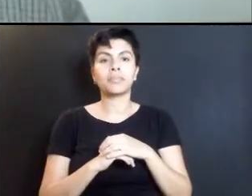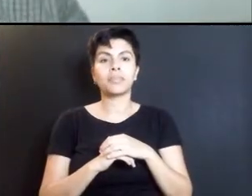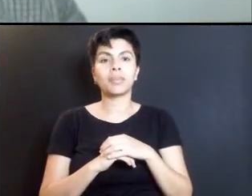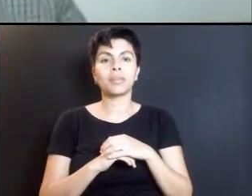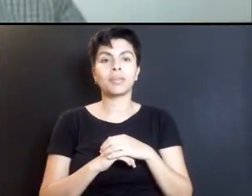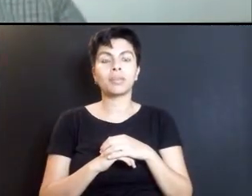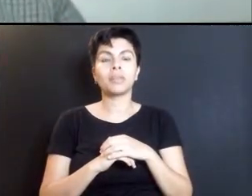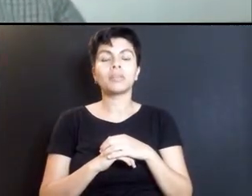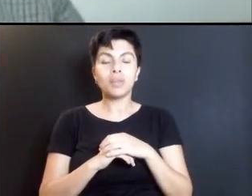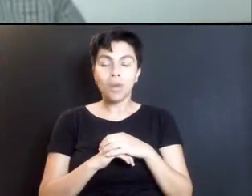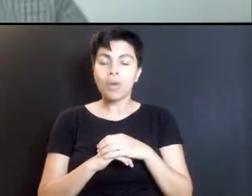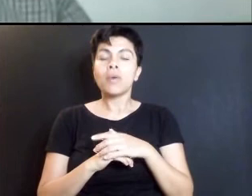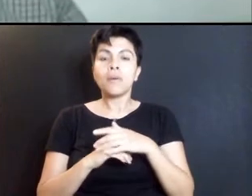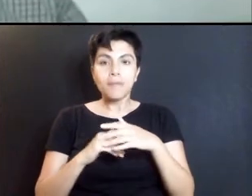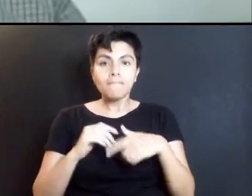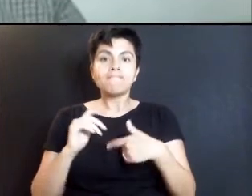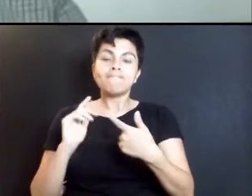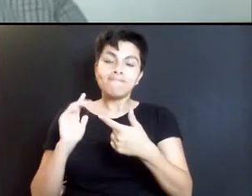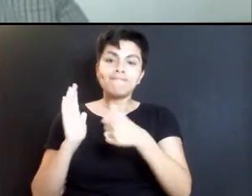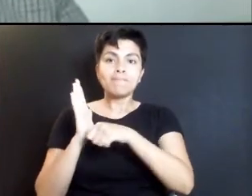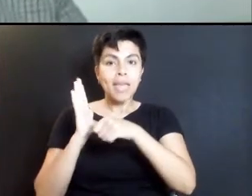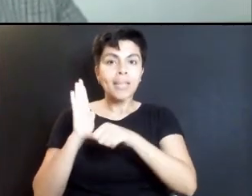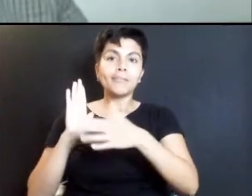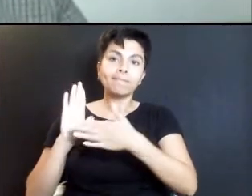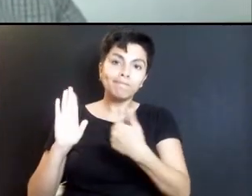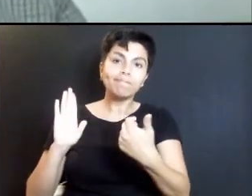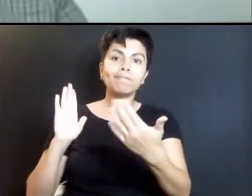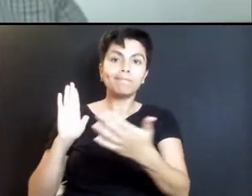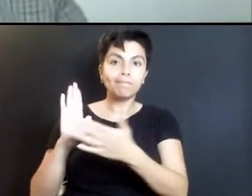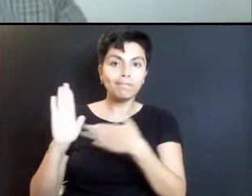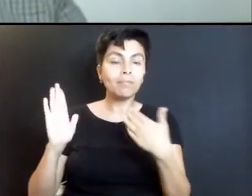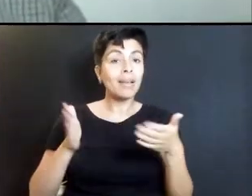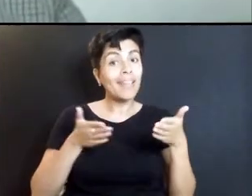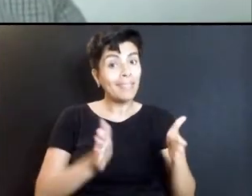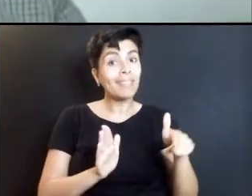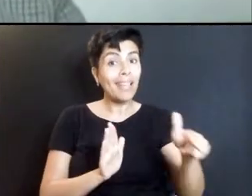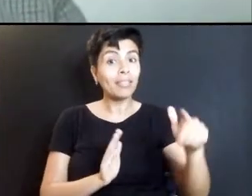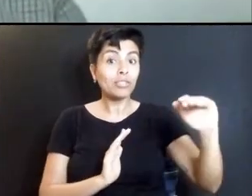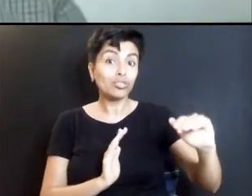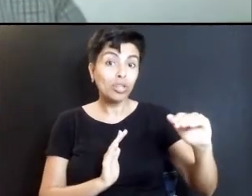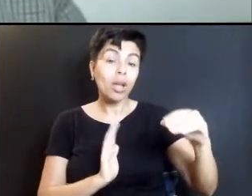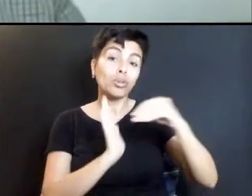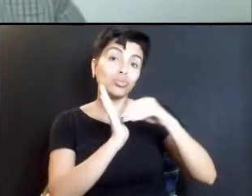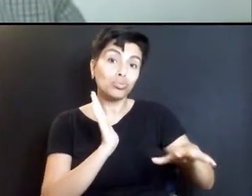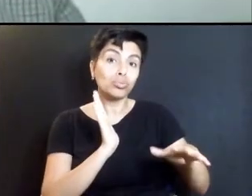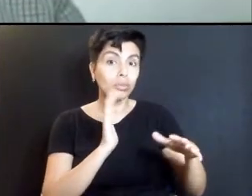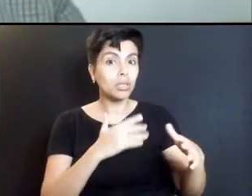As you're going through each of these pages, let your child or your student